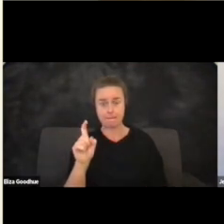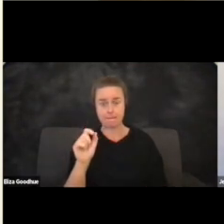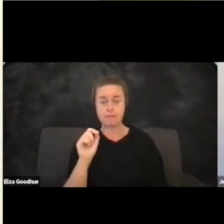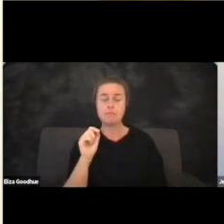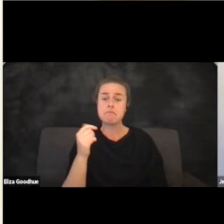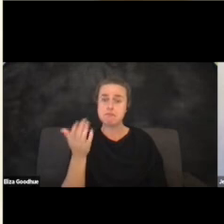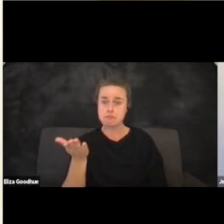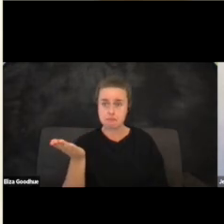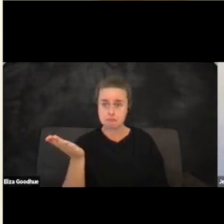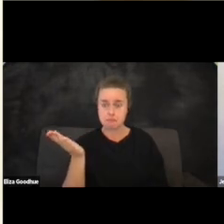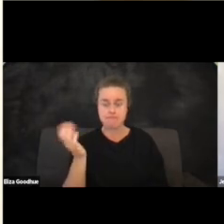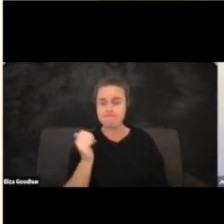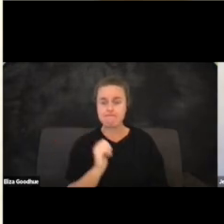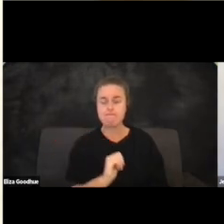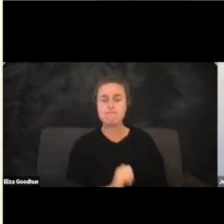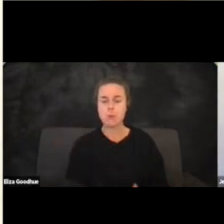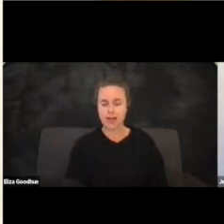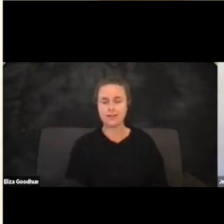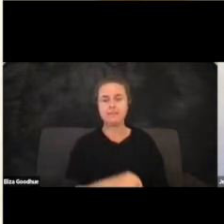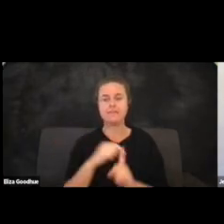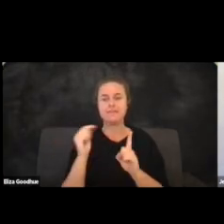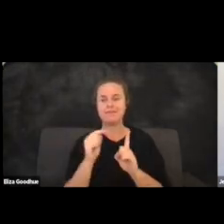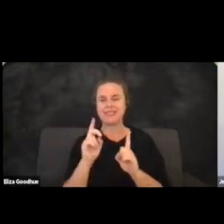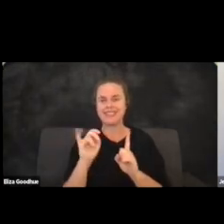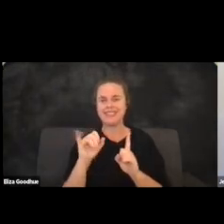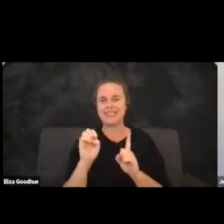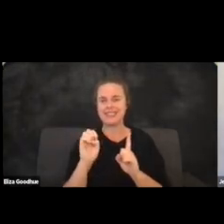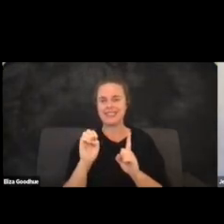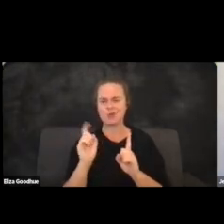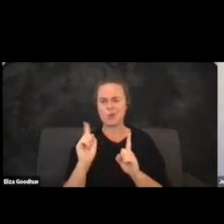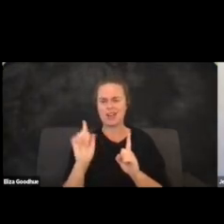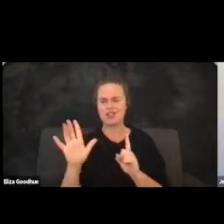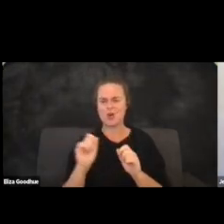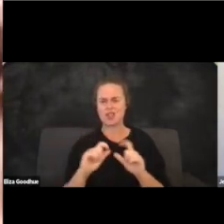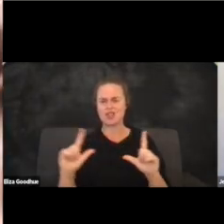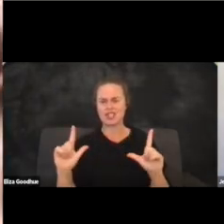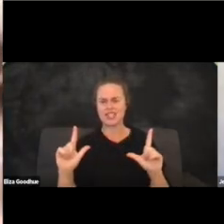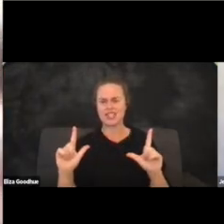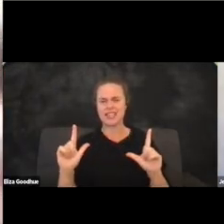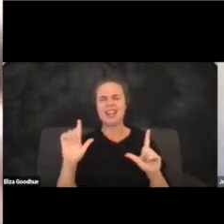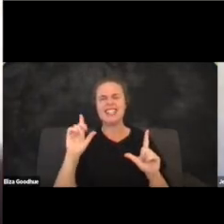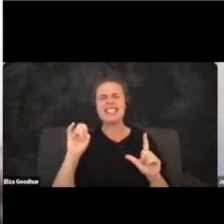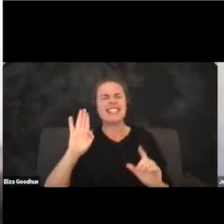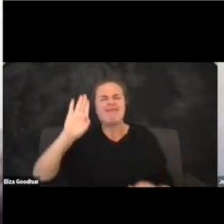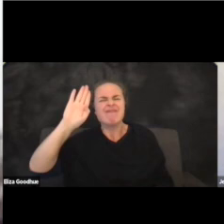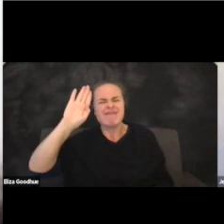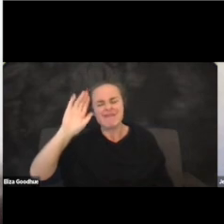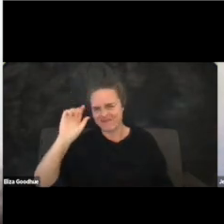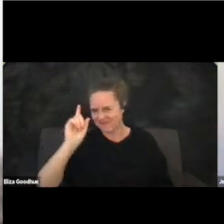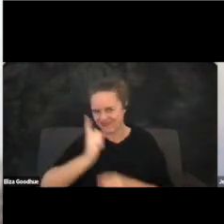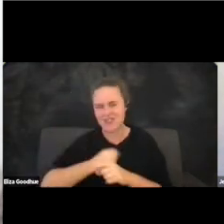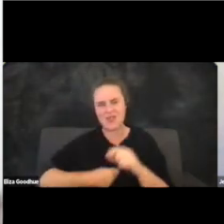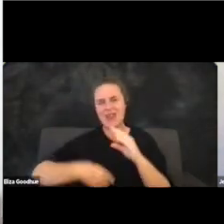So Denise, I'm looking for your screen. Yep. I was actually just going to say, one comment that I would like to